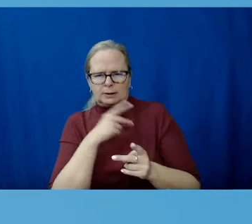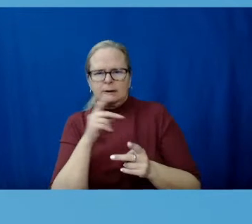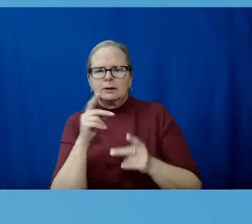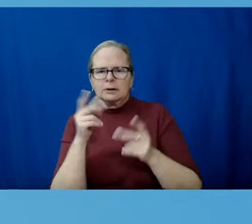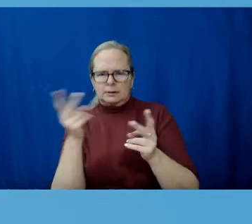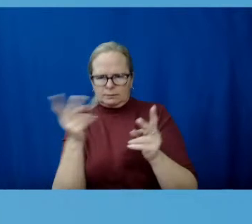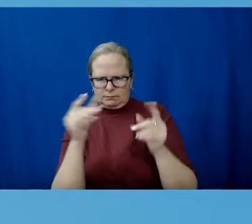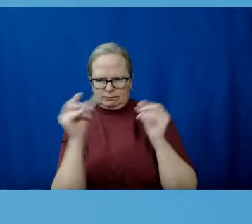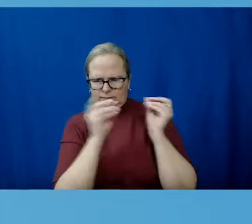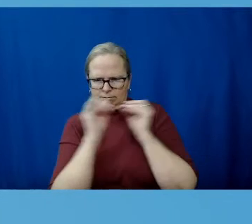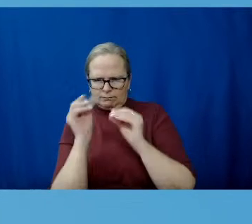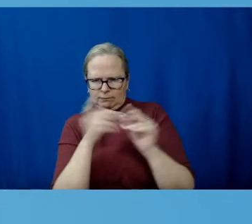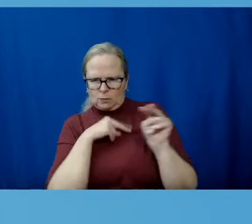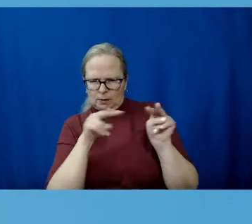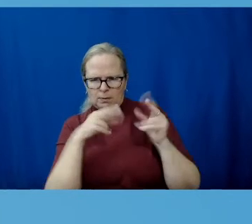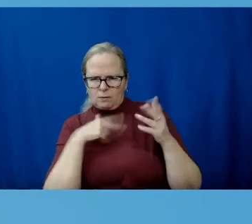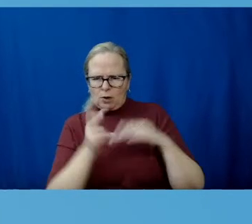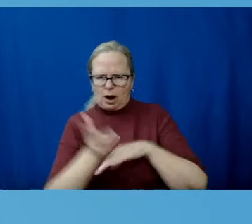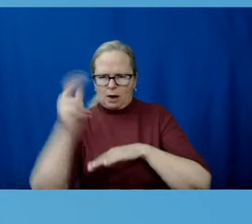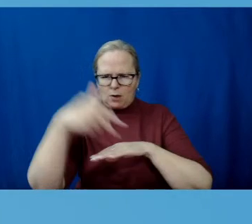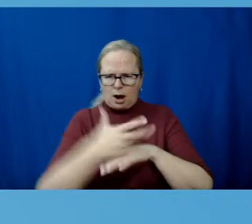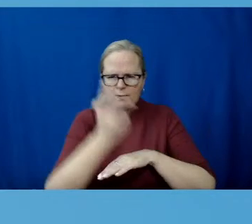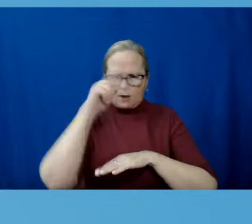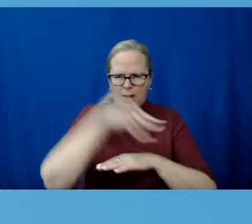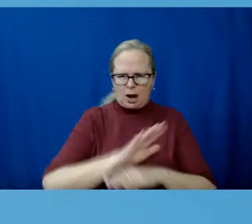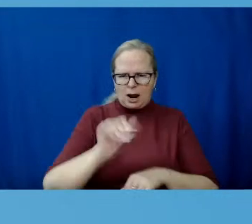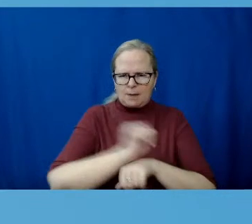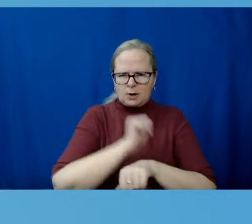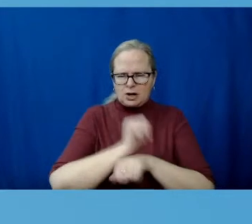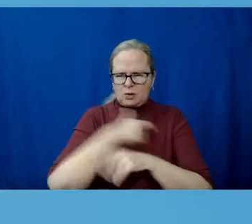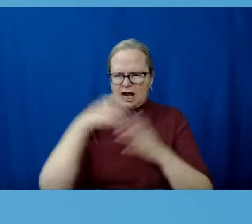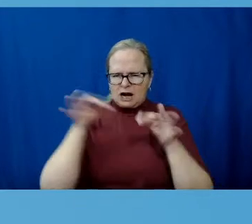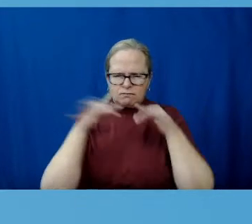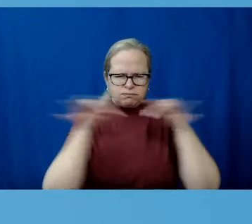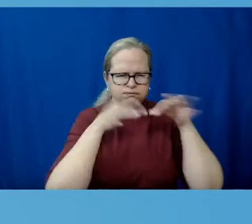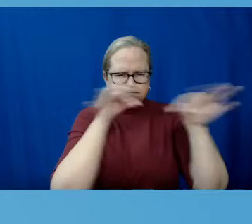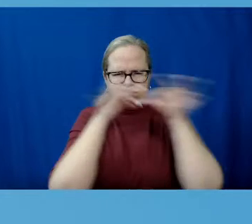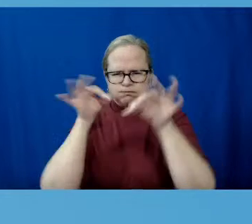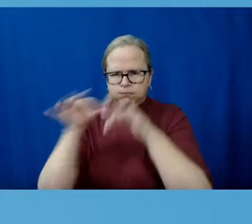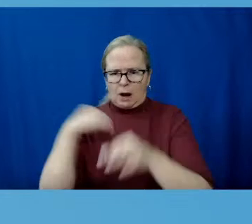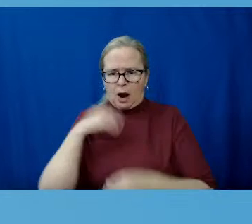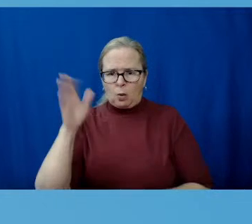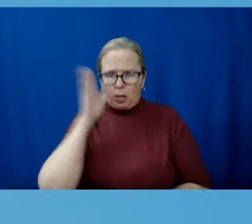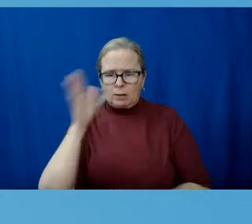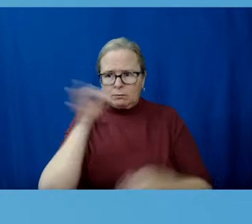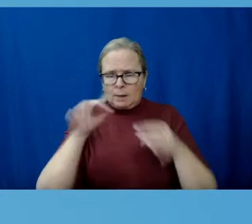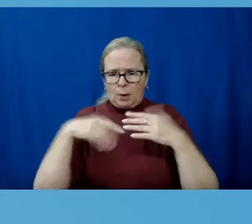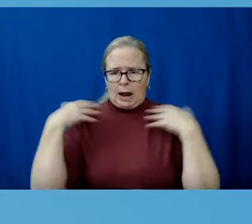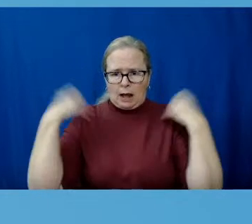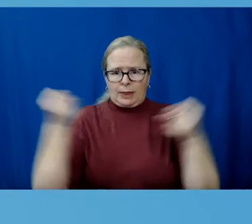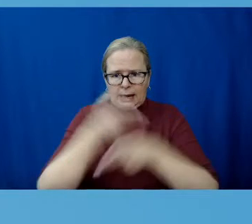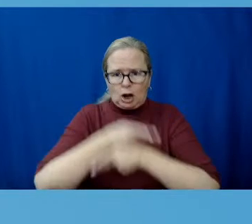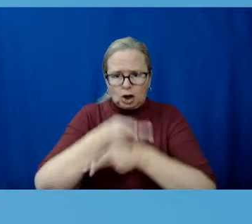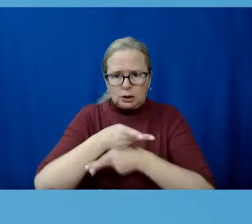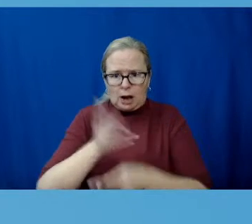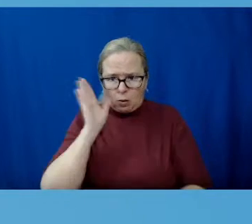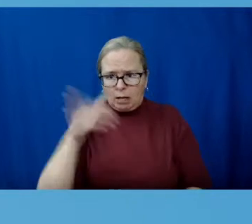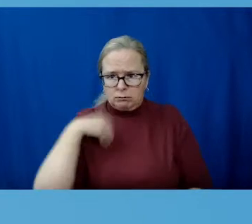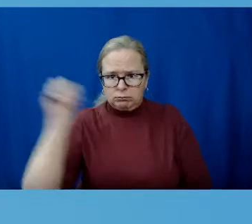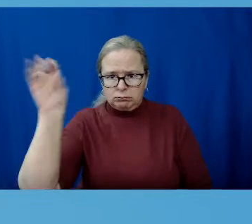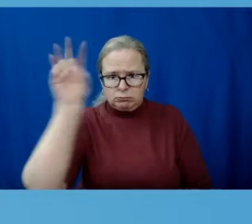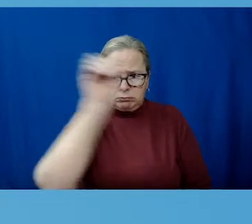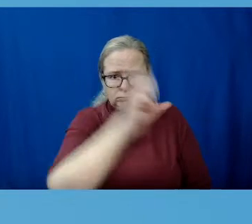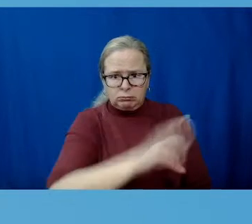century, I would. I've never done that before, but I'll get if I have to get a cowboy hat and hit a blue